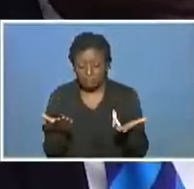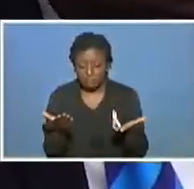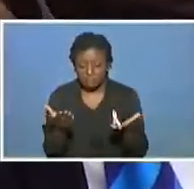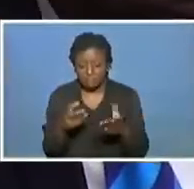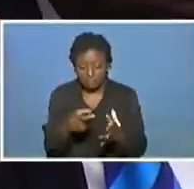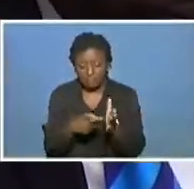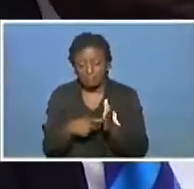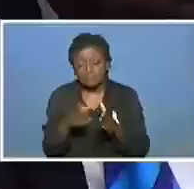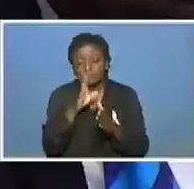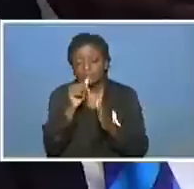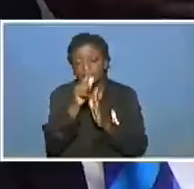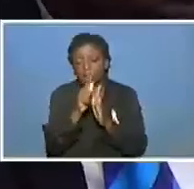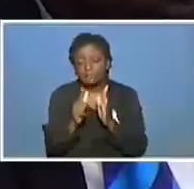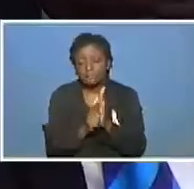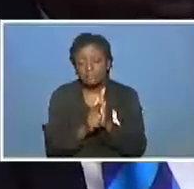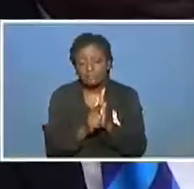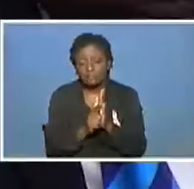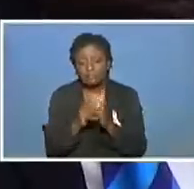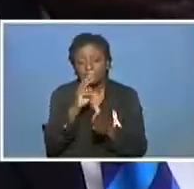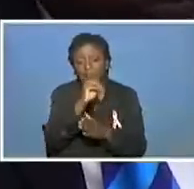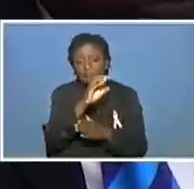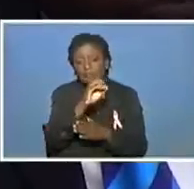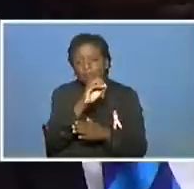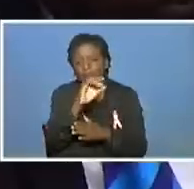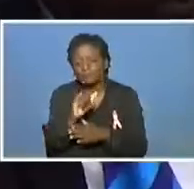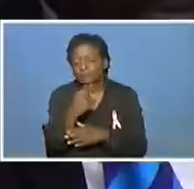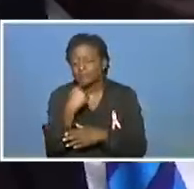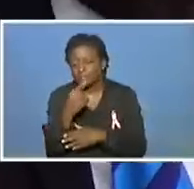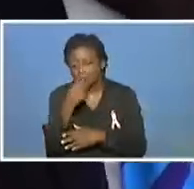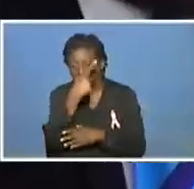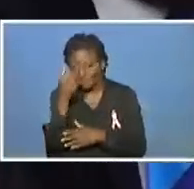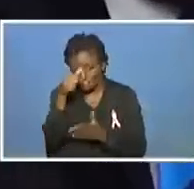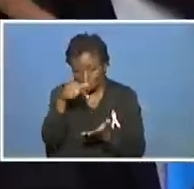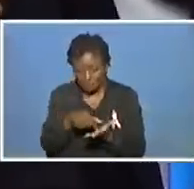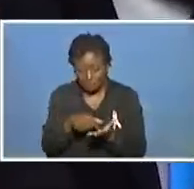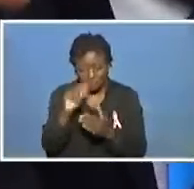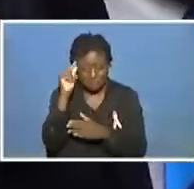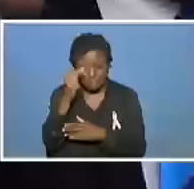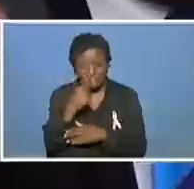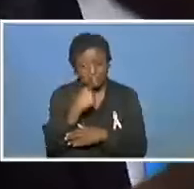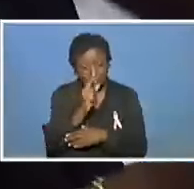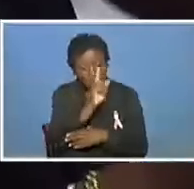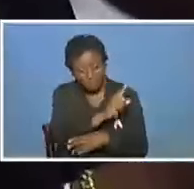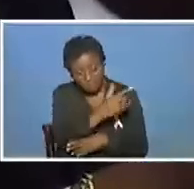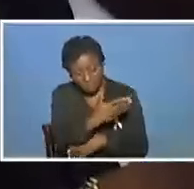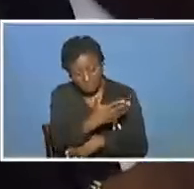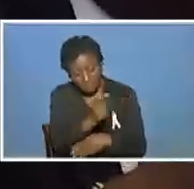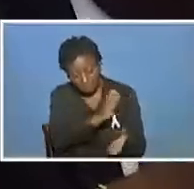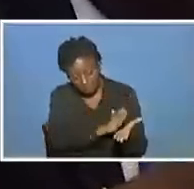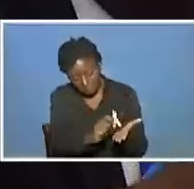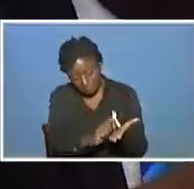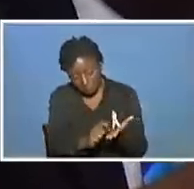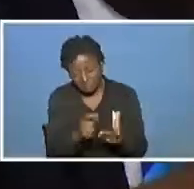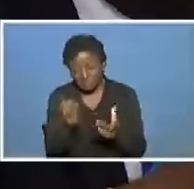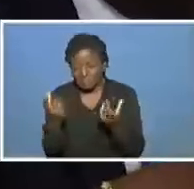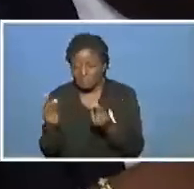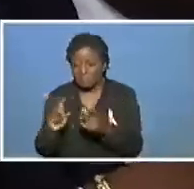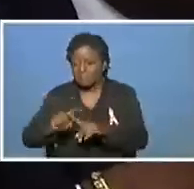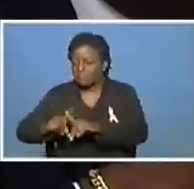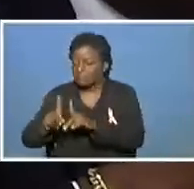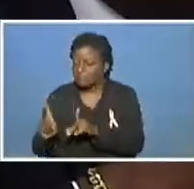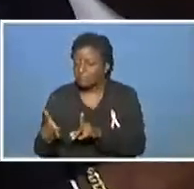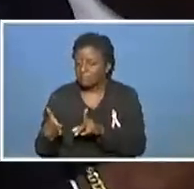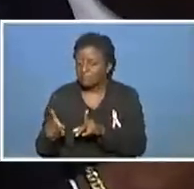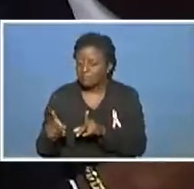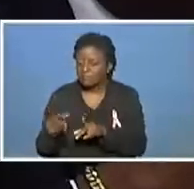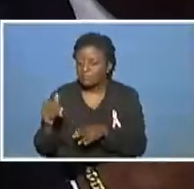credibility. And Moody has indicated that because this government says one thing in print and does something else in